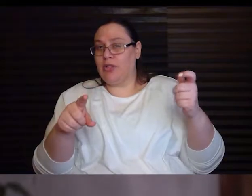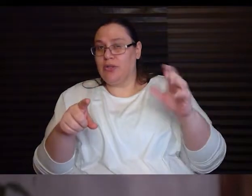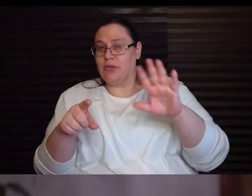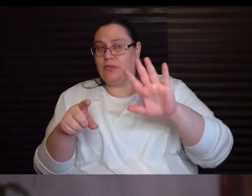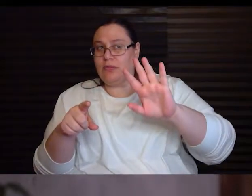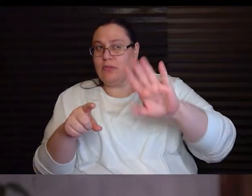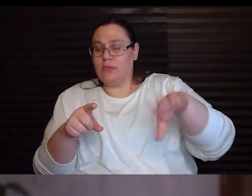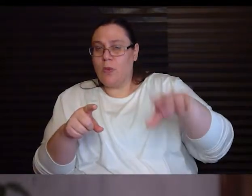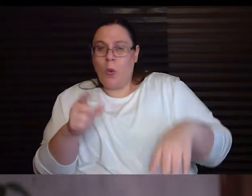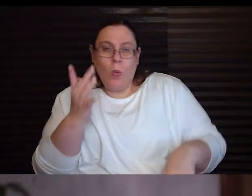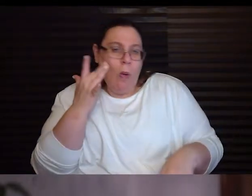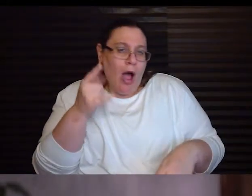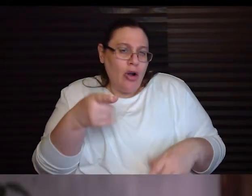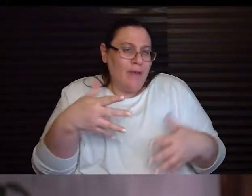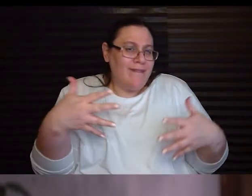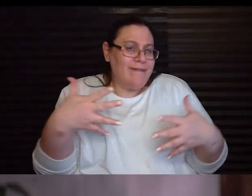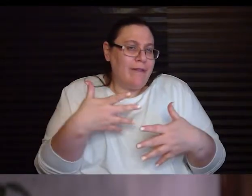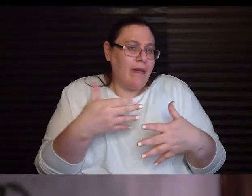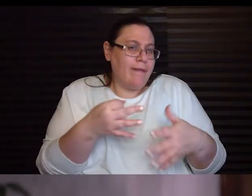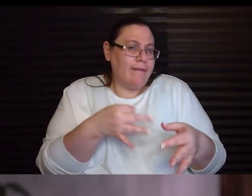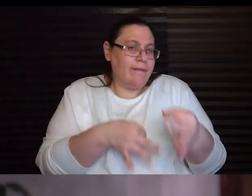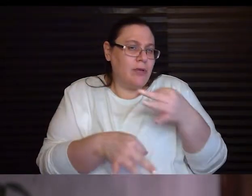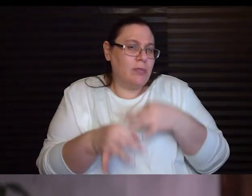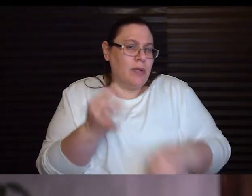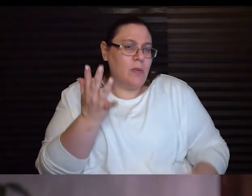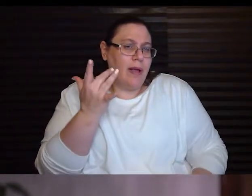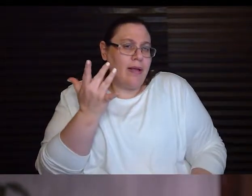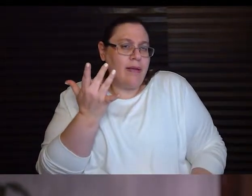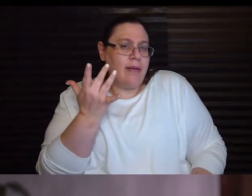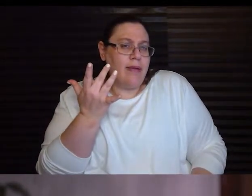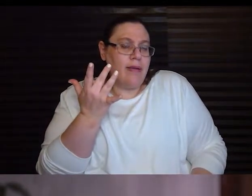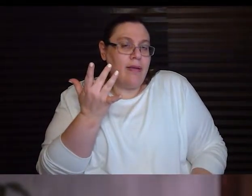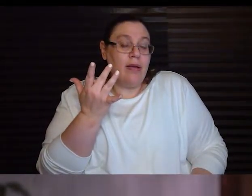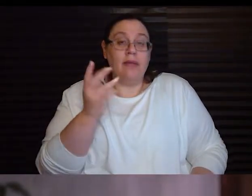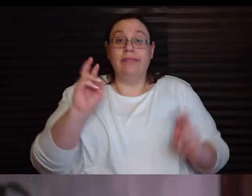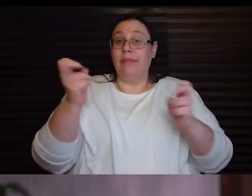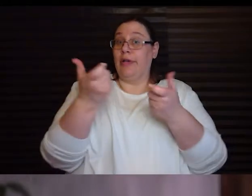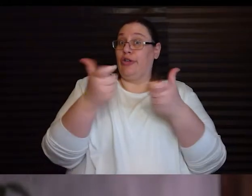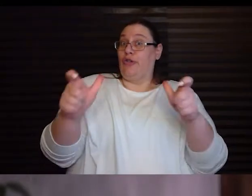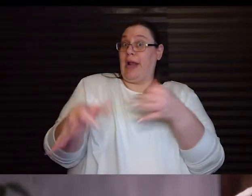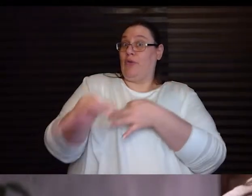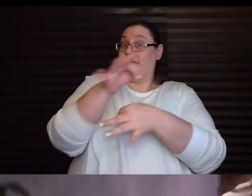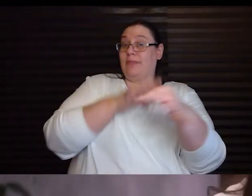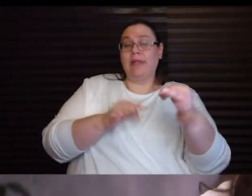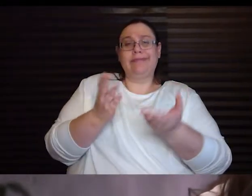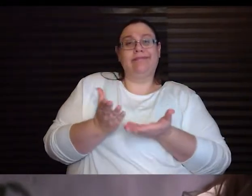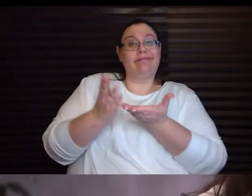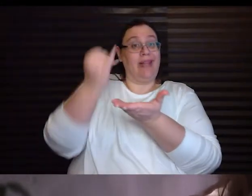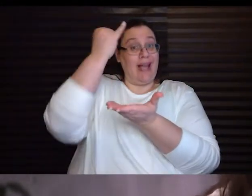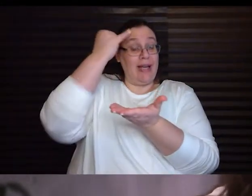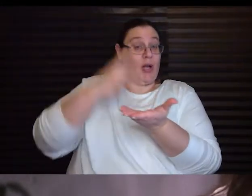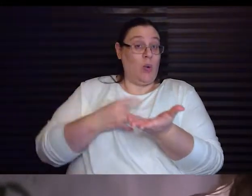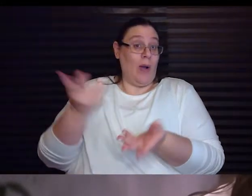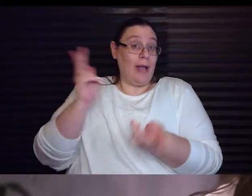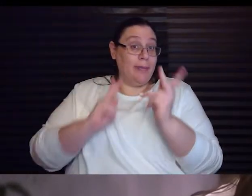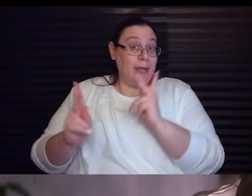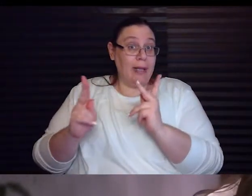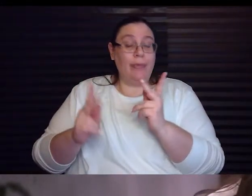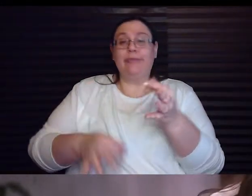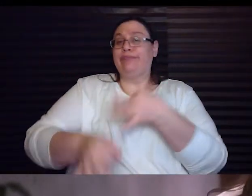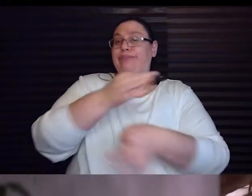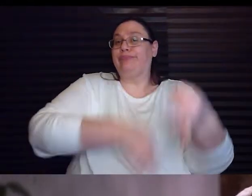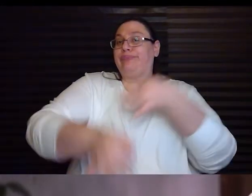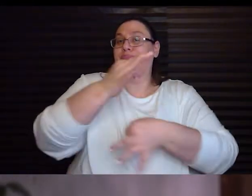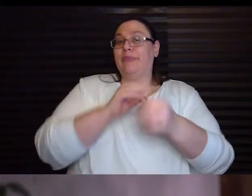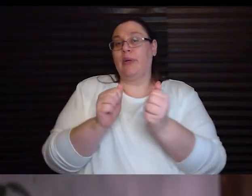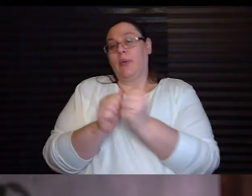you so afraid of being replaced? The Great Replacement posits that white people are being